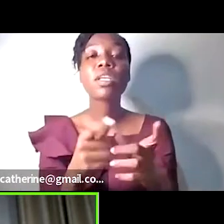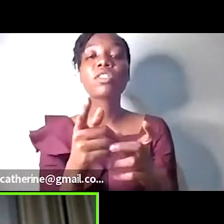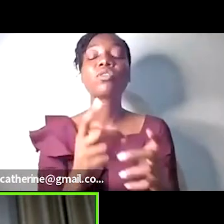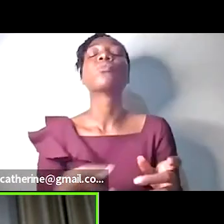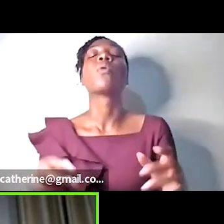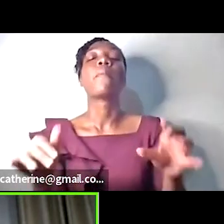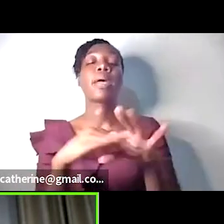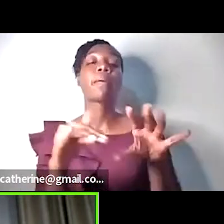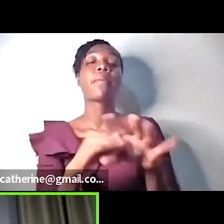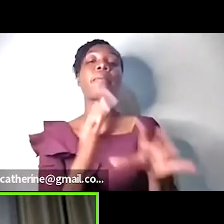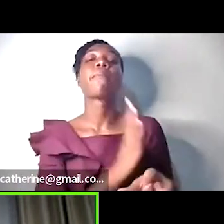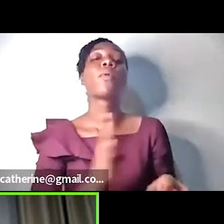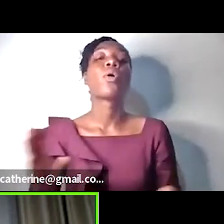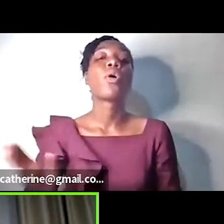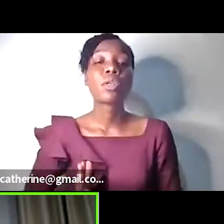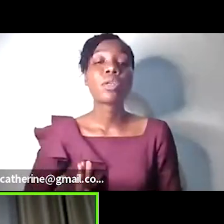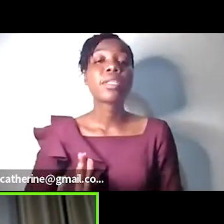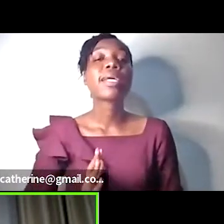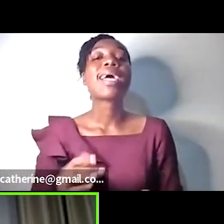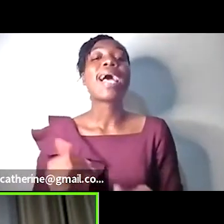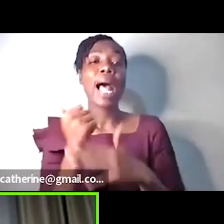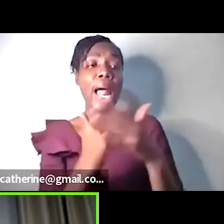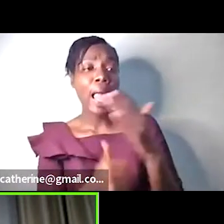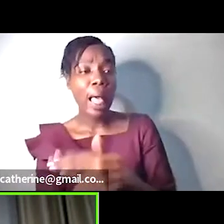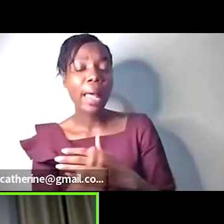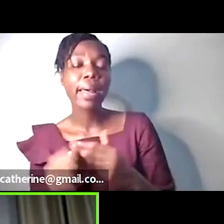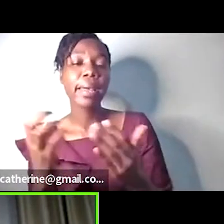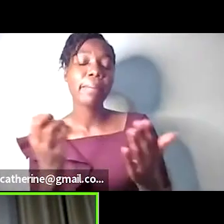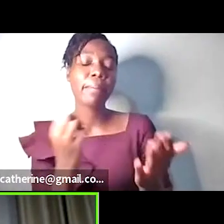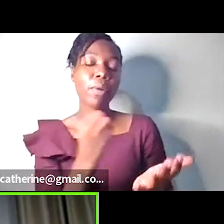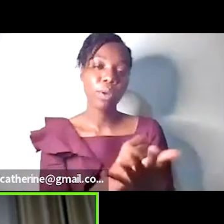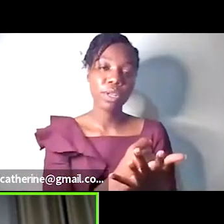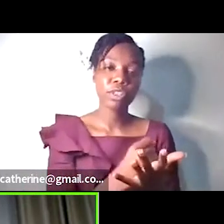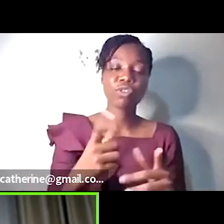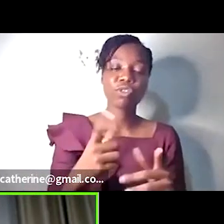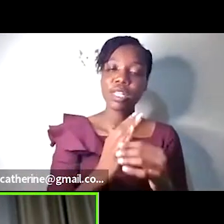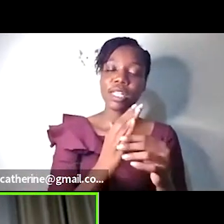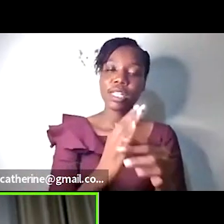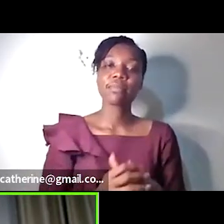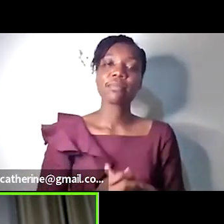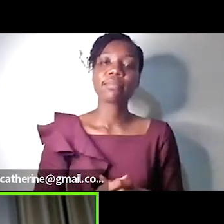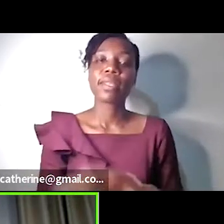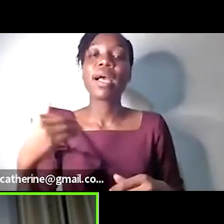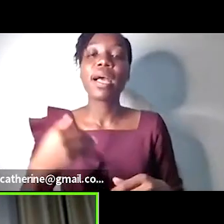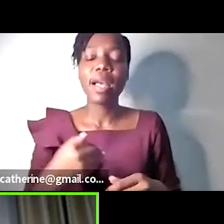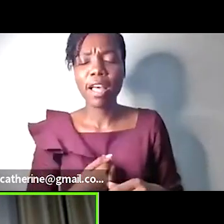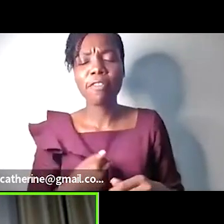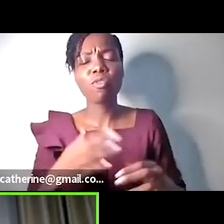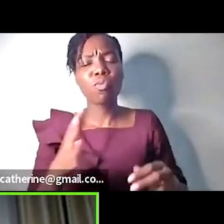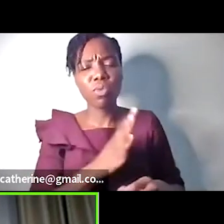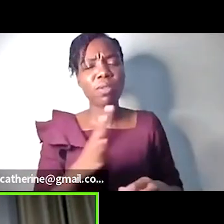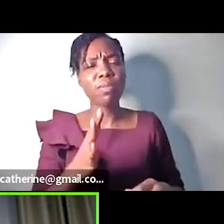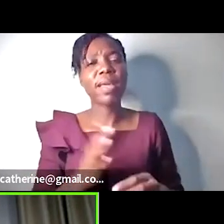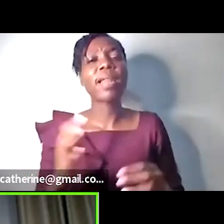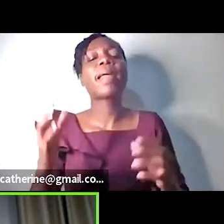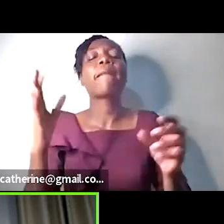that company and the employees that you are leading. Sympathy vote. Many women are thought to go on the